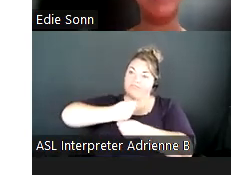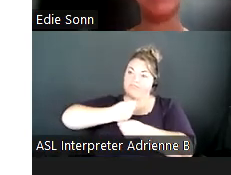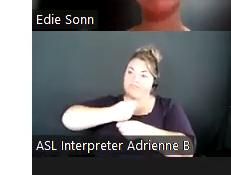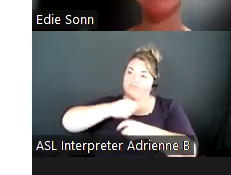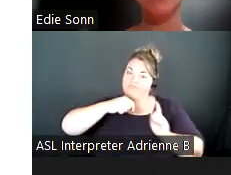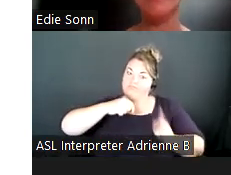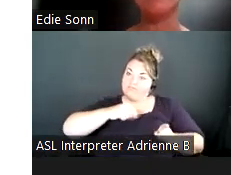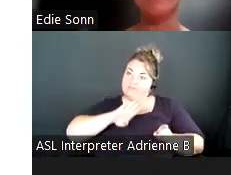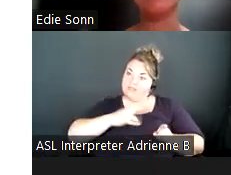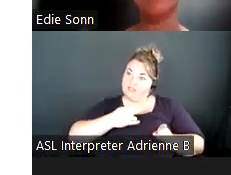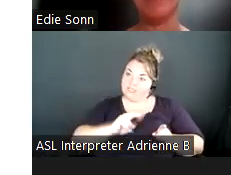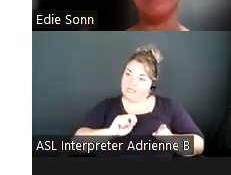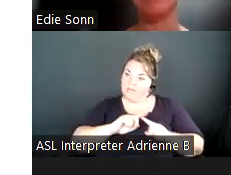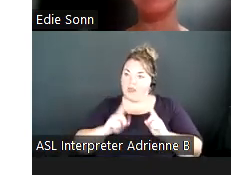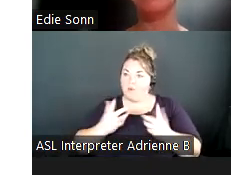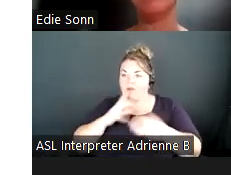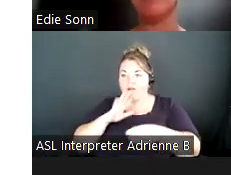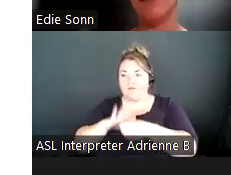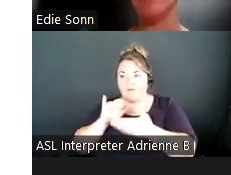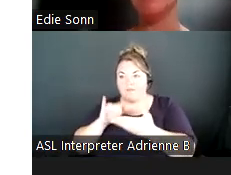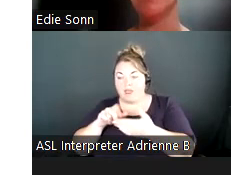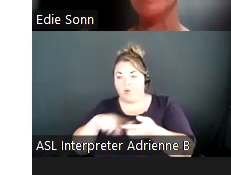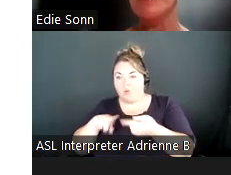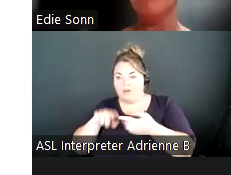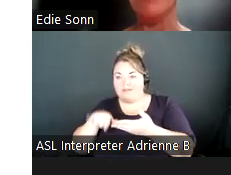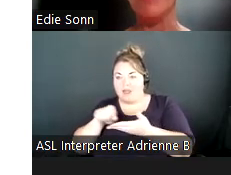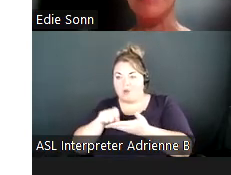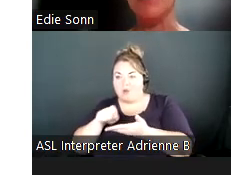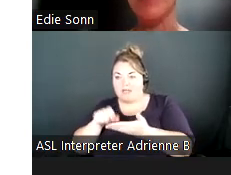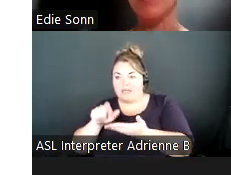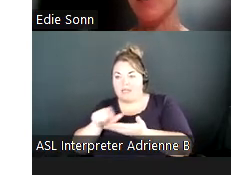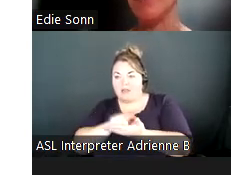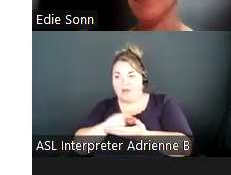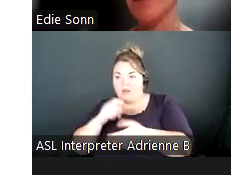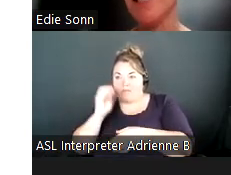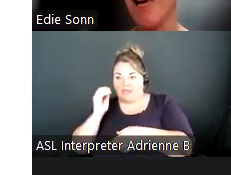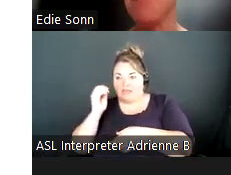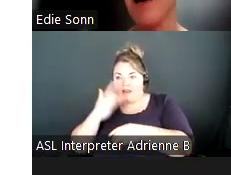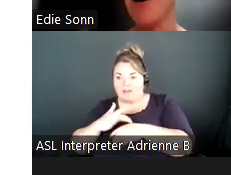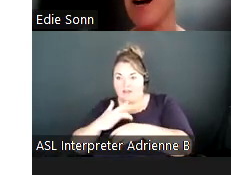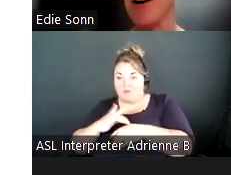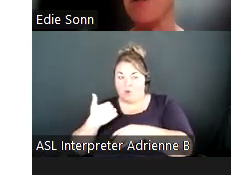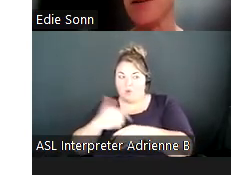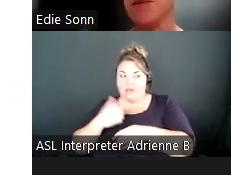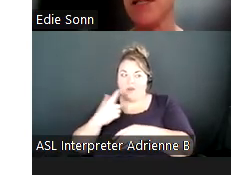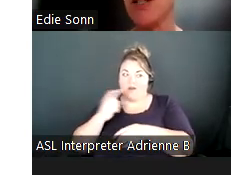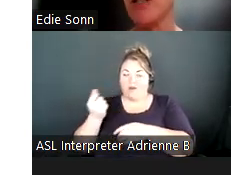when that written legal opinion will be available, because we are quite nervous about our folks potentially